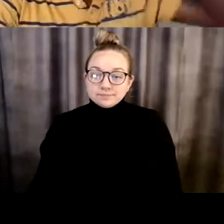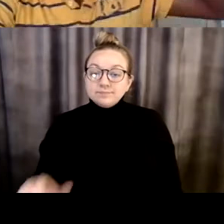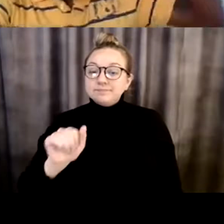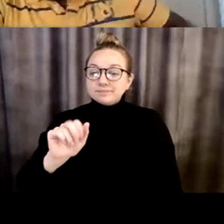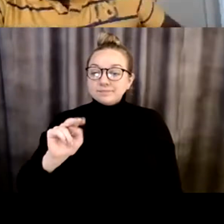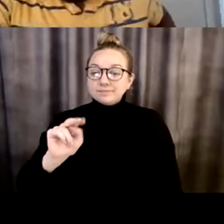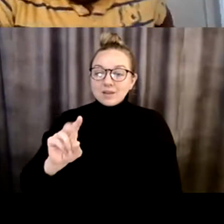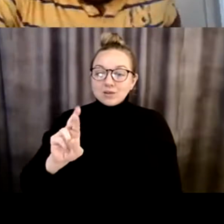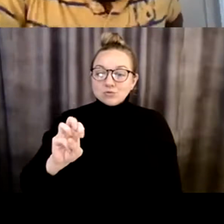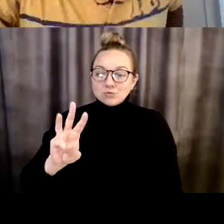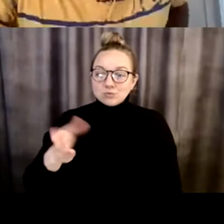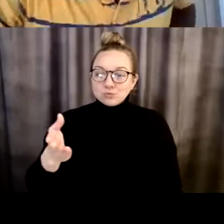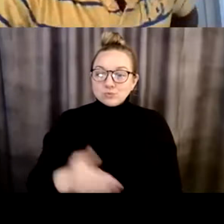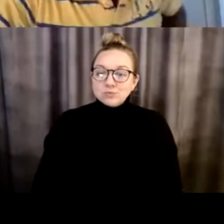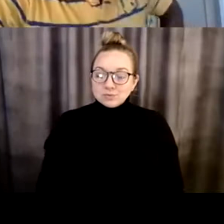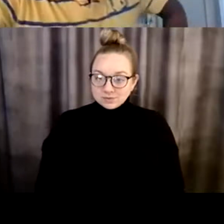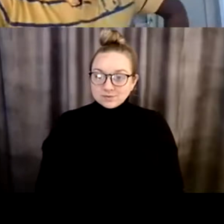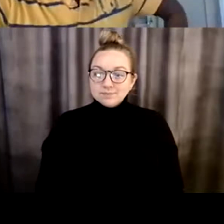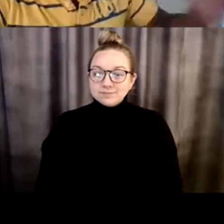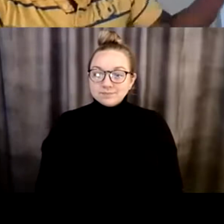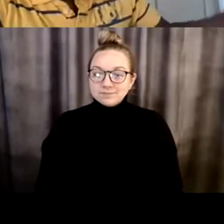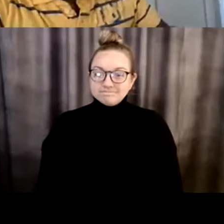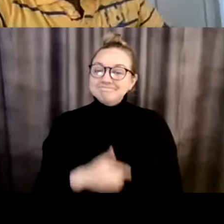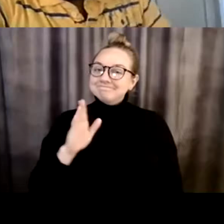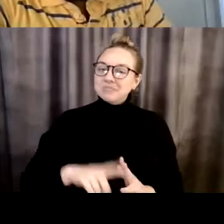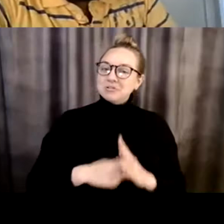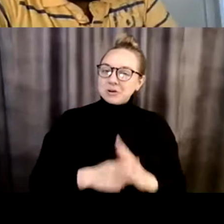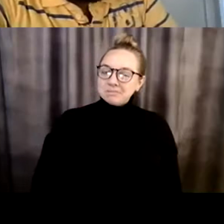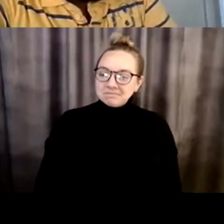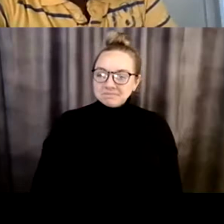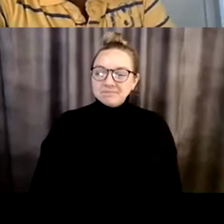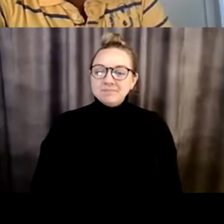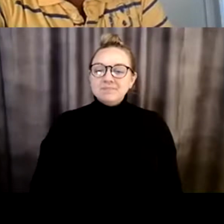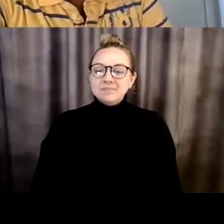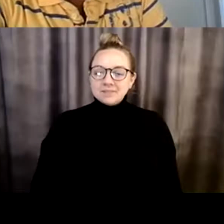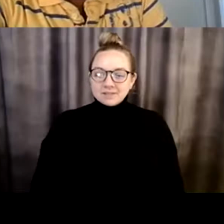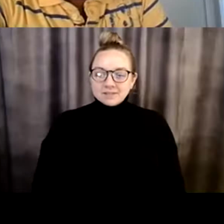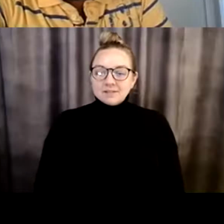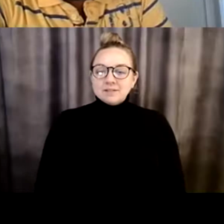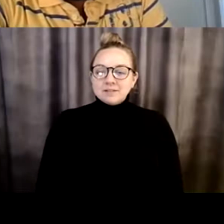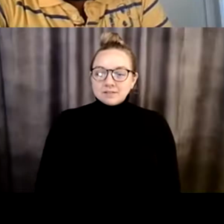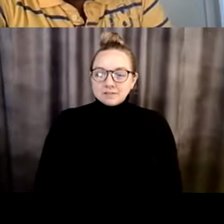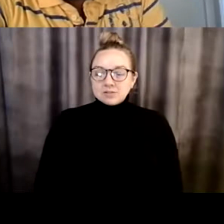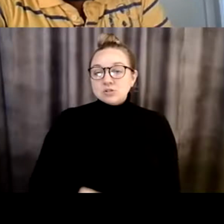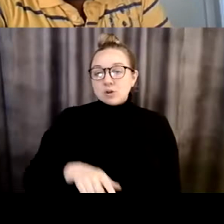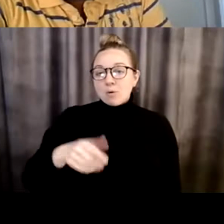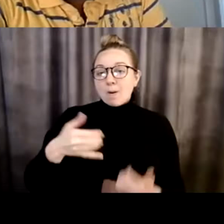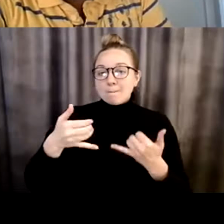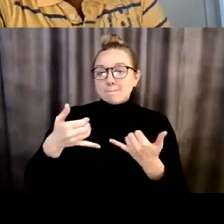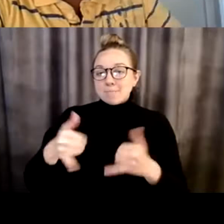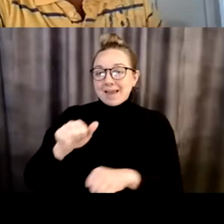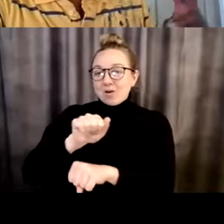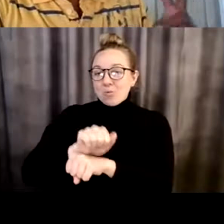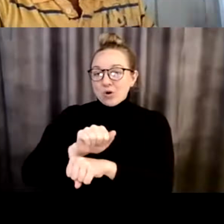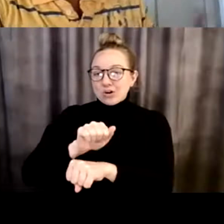Andrew. Start us off. So kind of like I briefly mentioned before, PlayWorks is working directly with the Rochester City School